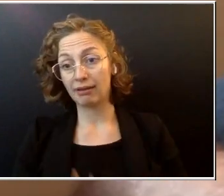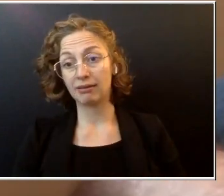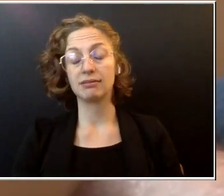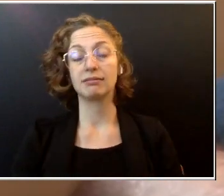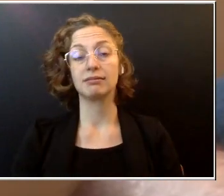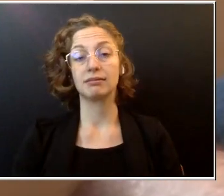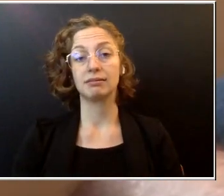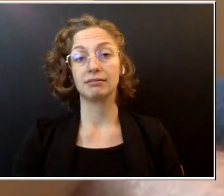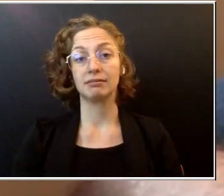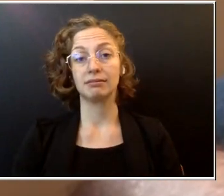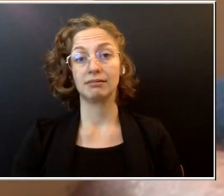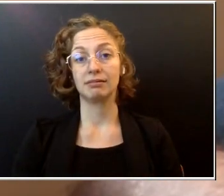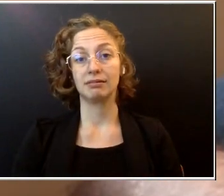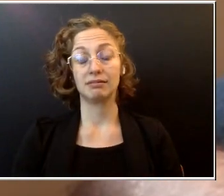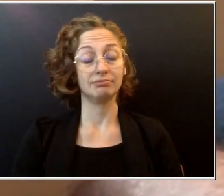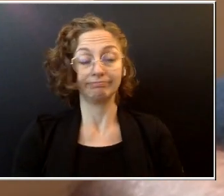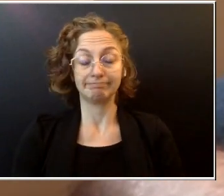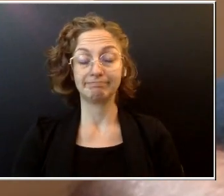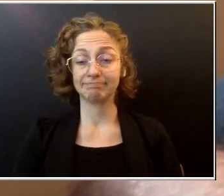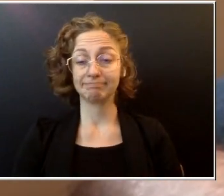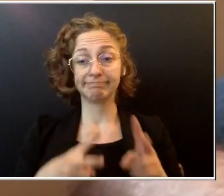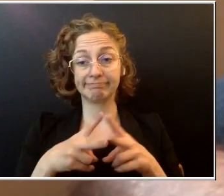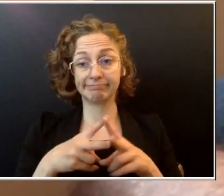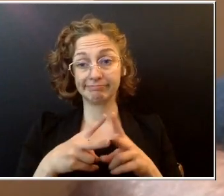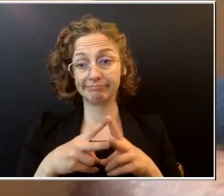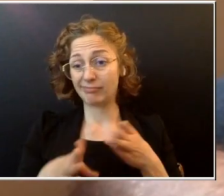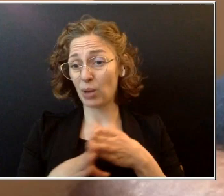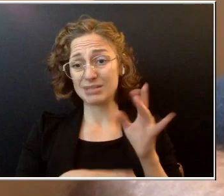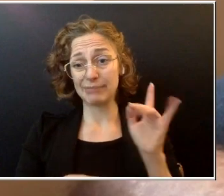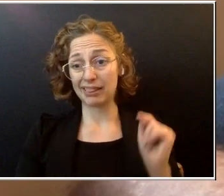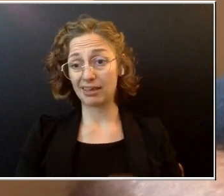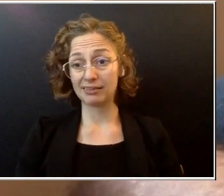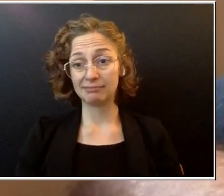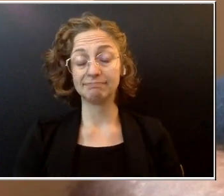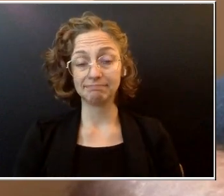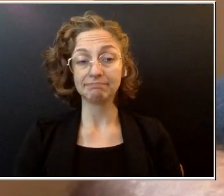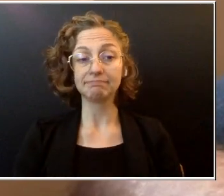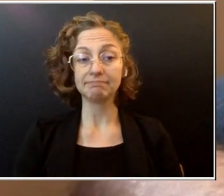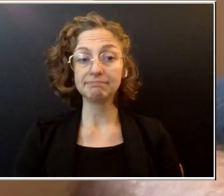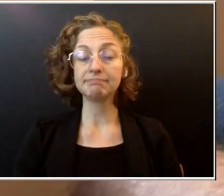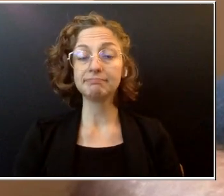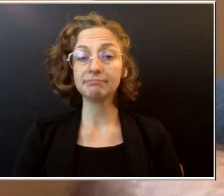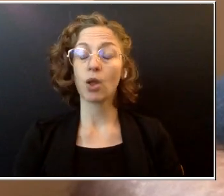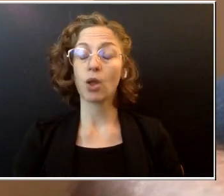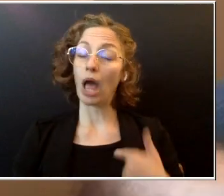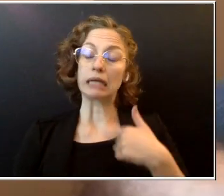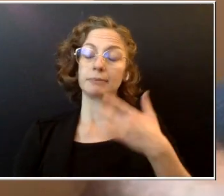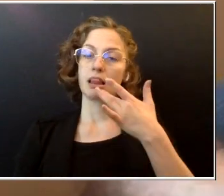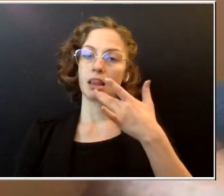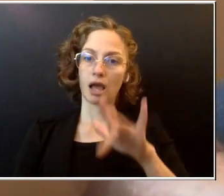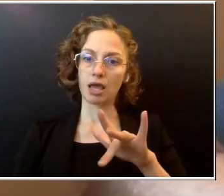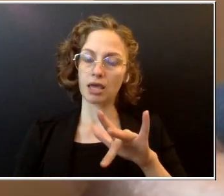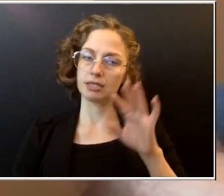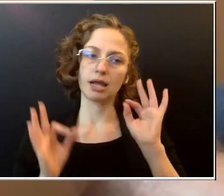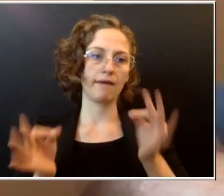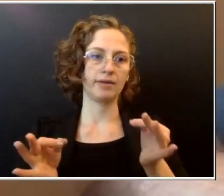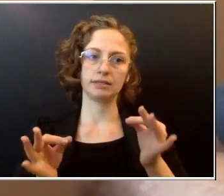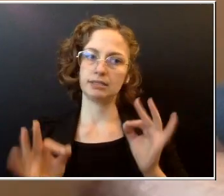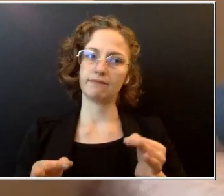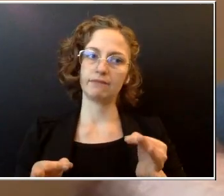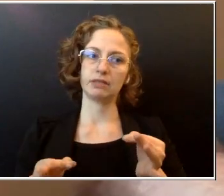And outside of that, I really didn't have a whole lot of side effects. So I definitely consider myself lucky in that regard. Because like I said, I met a lot of